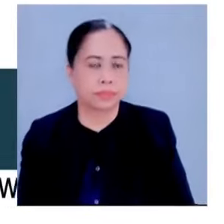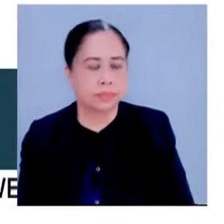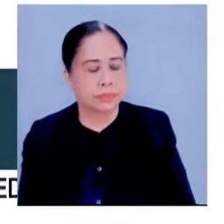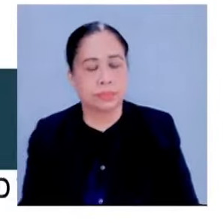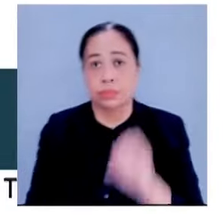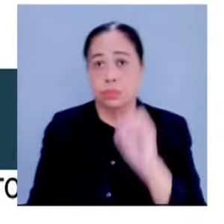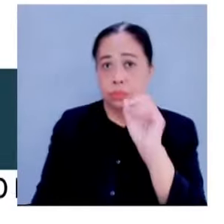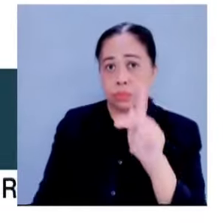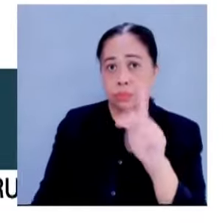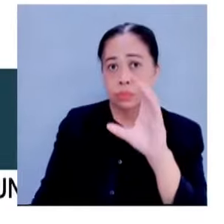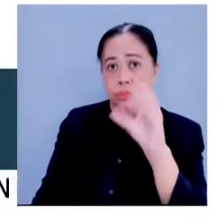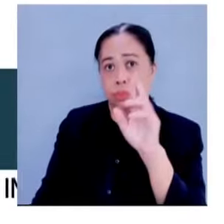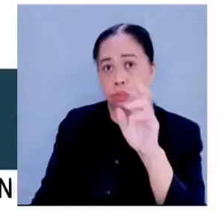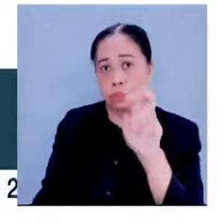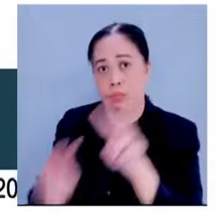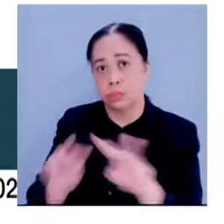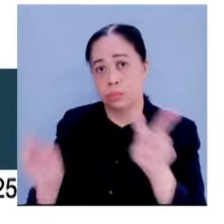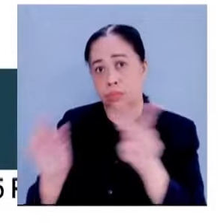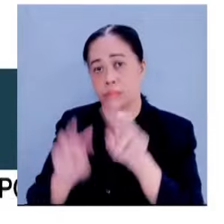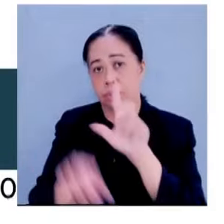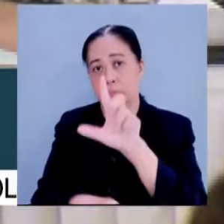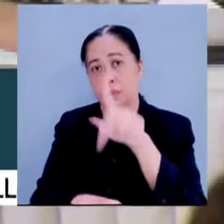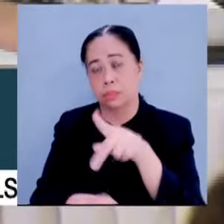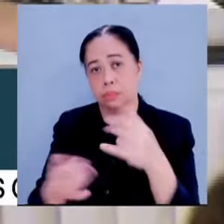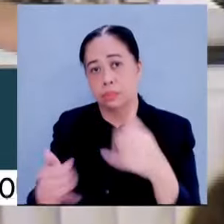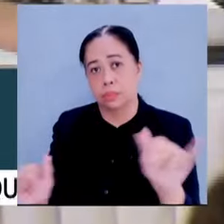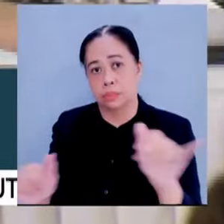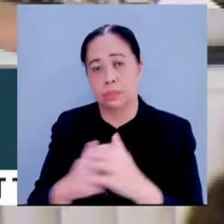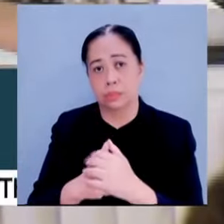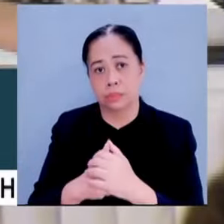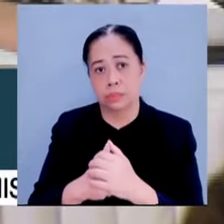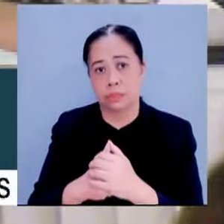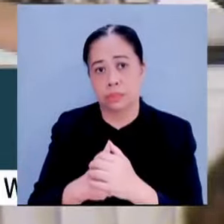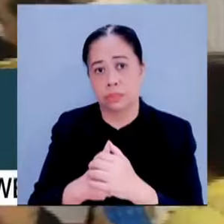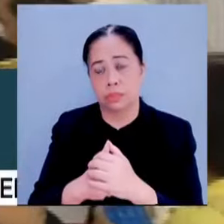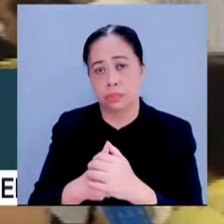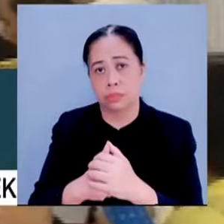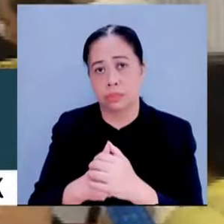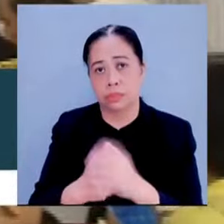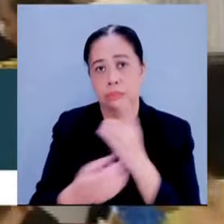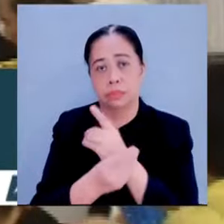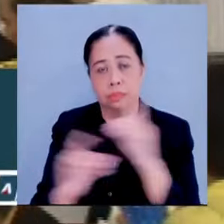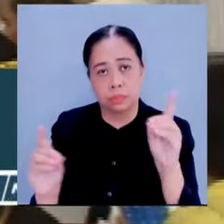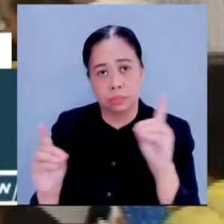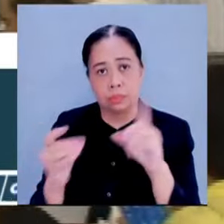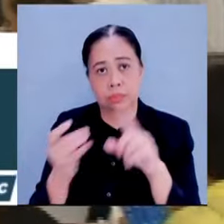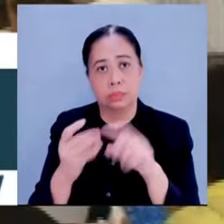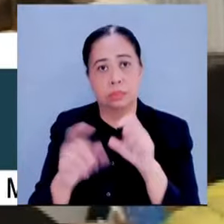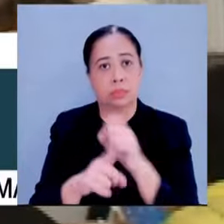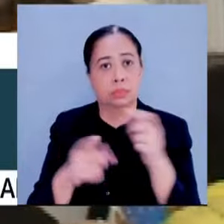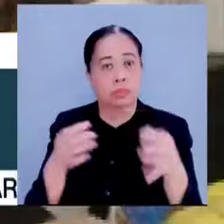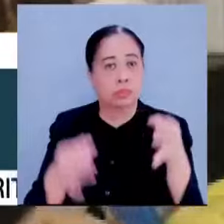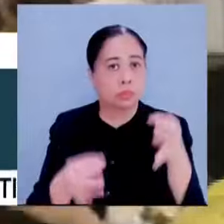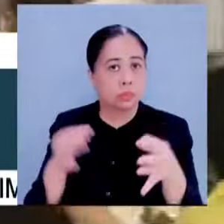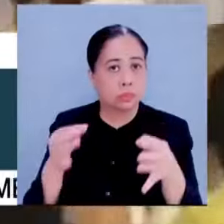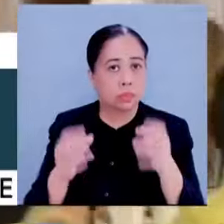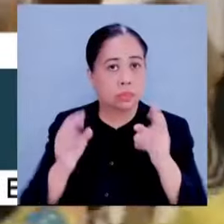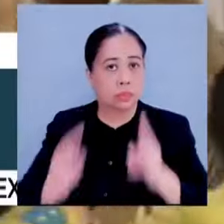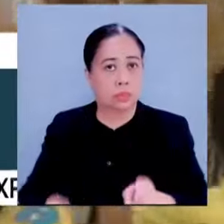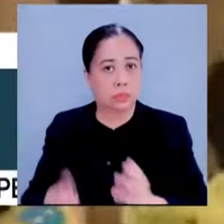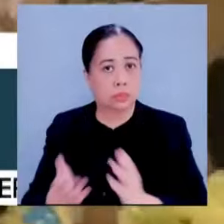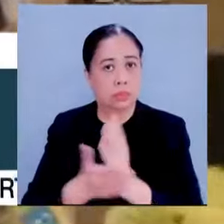core values of the Liberal Party has always been democracy, social justice, human